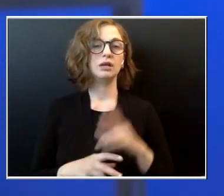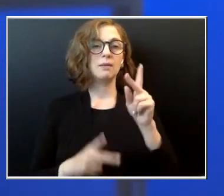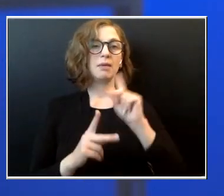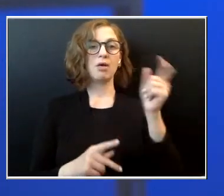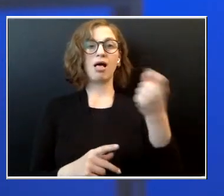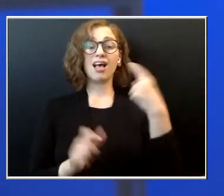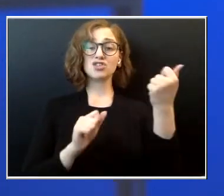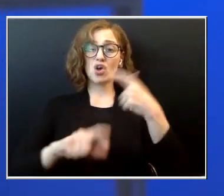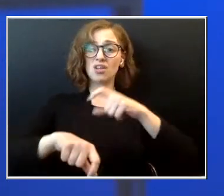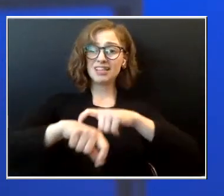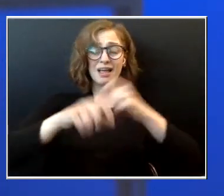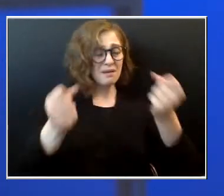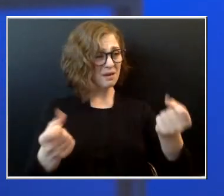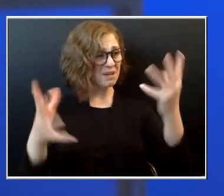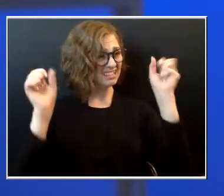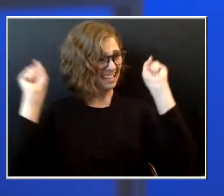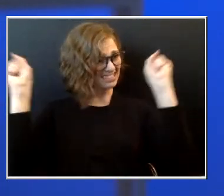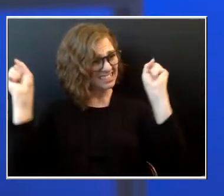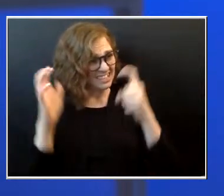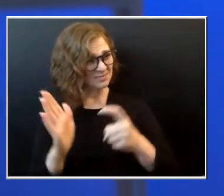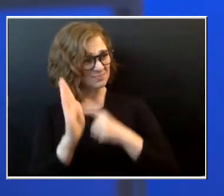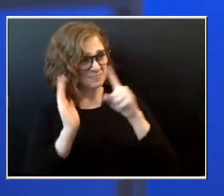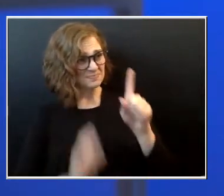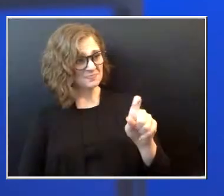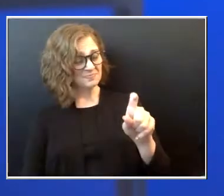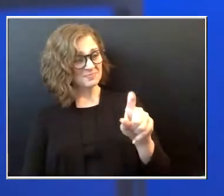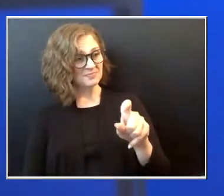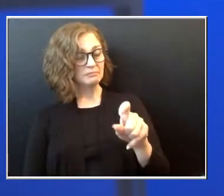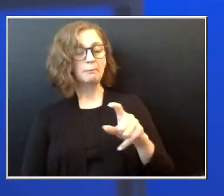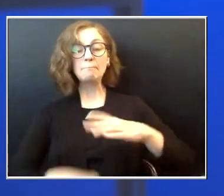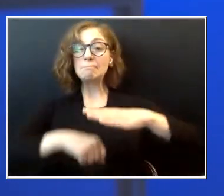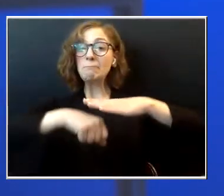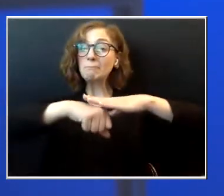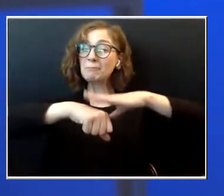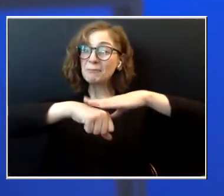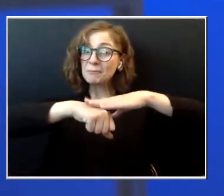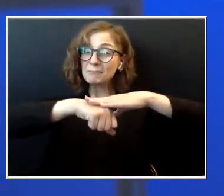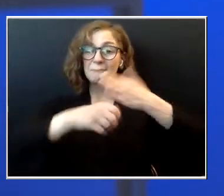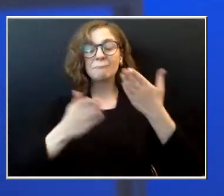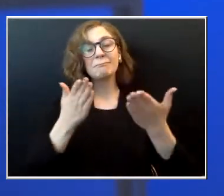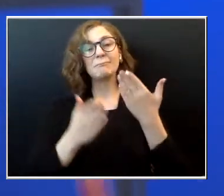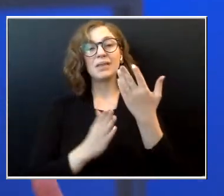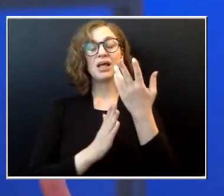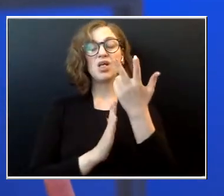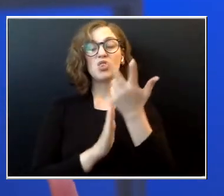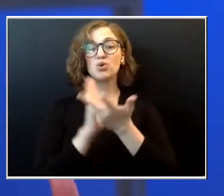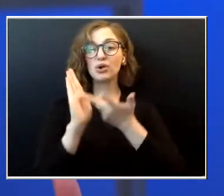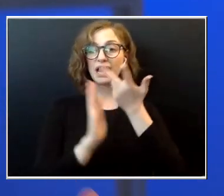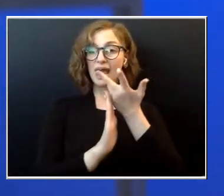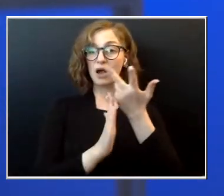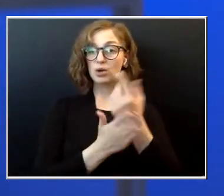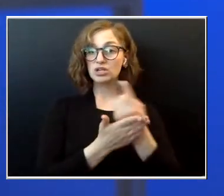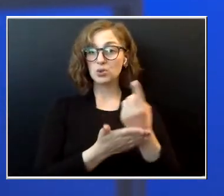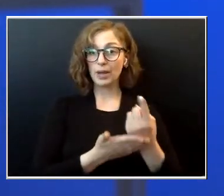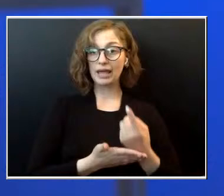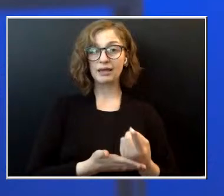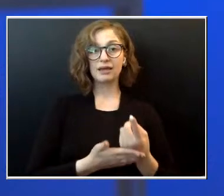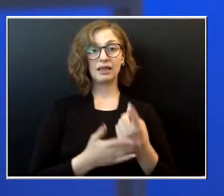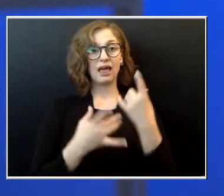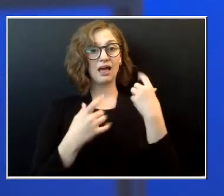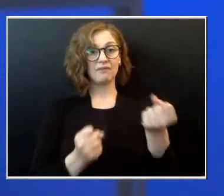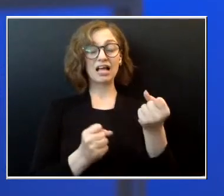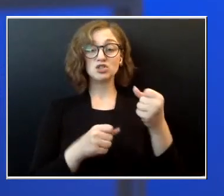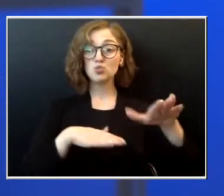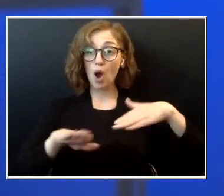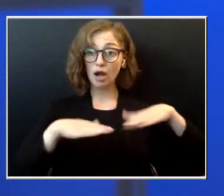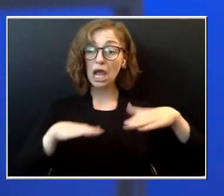really need to do? A minimum probably of about 3 hours a week, and fast walking will do it. But if you